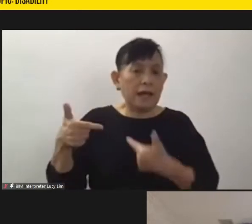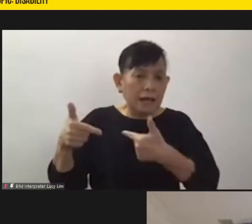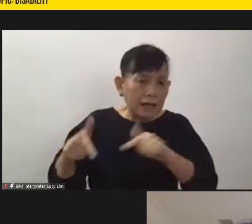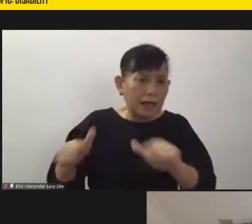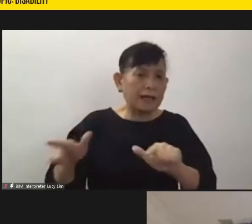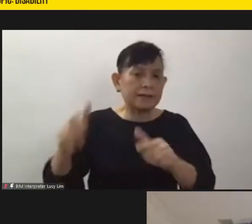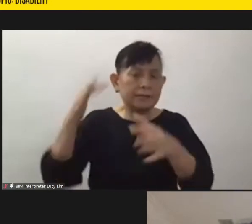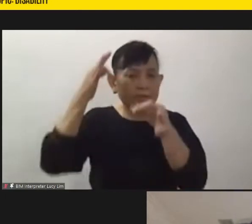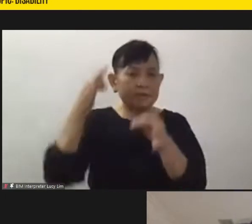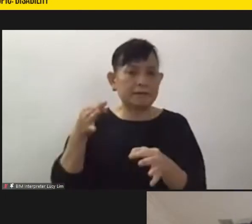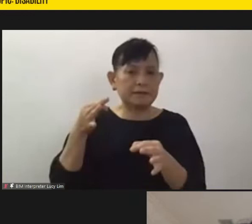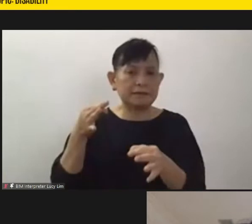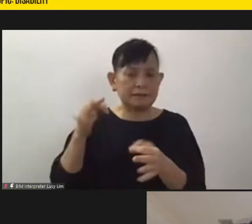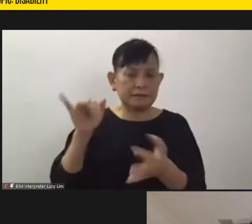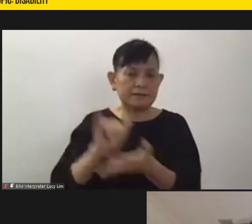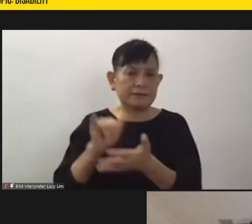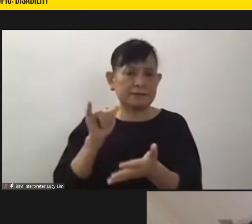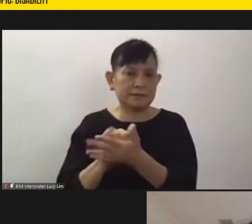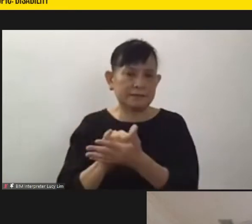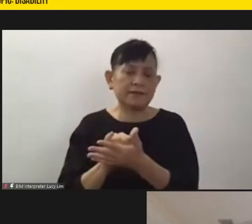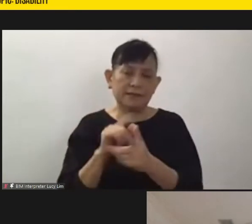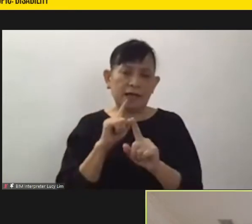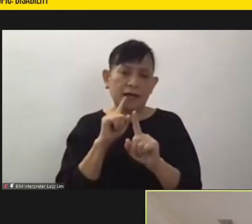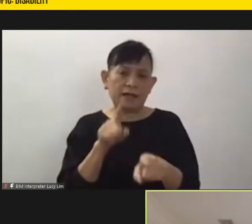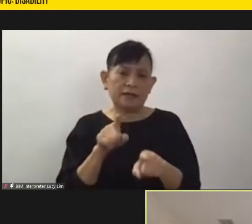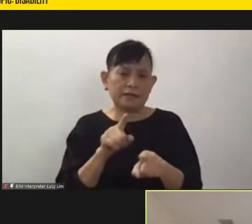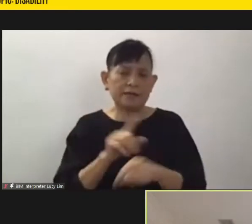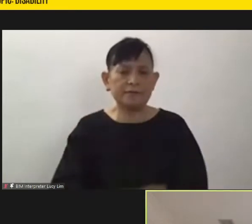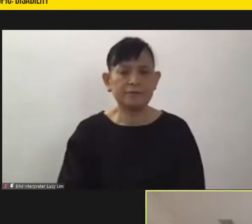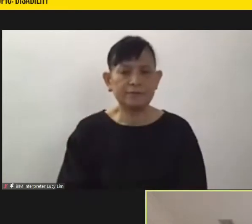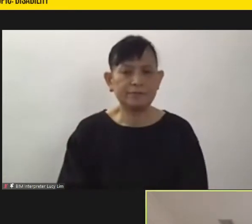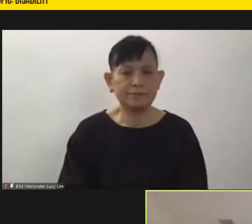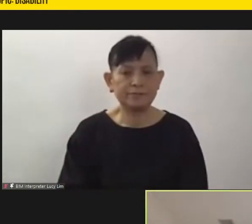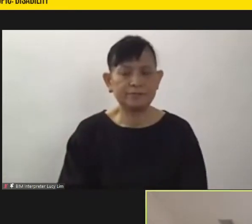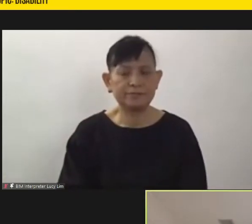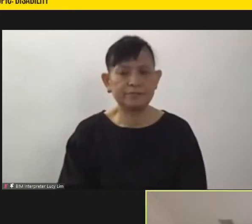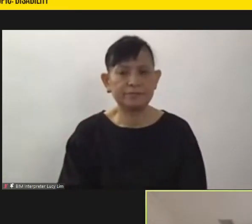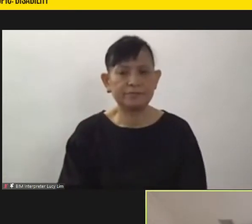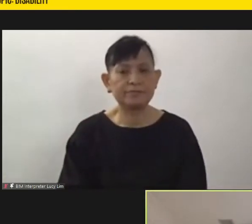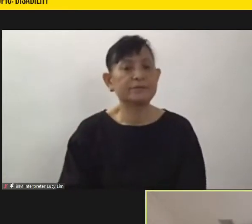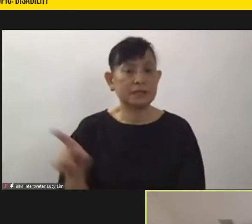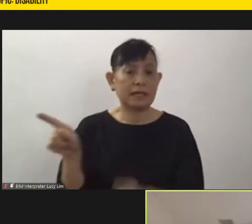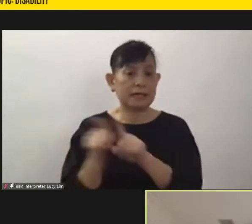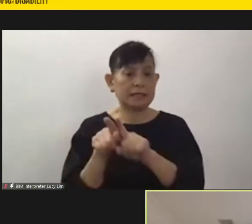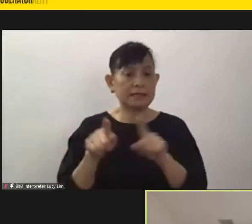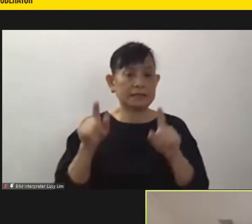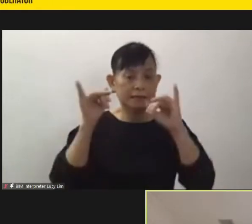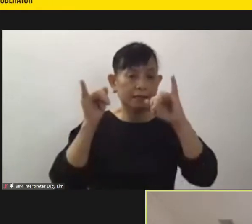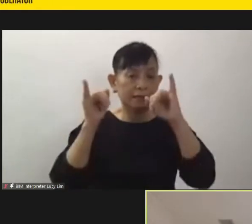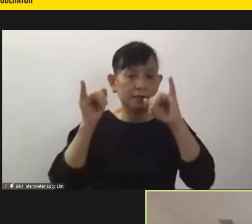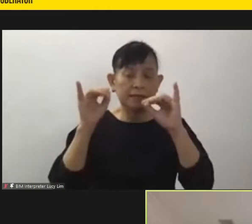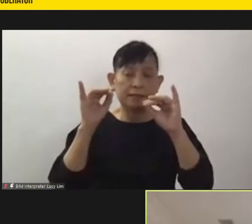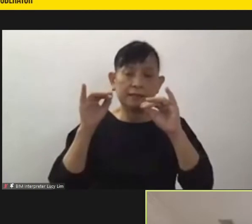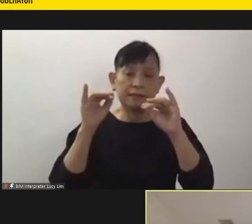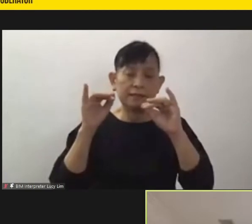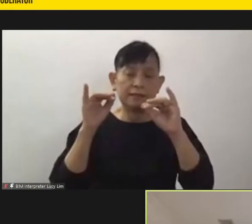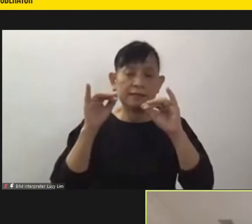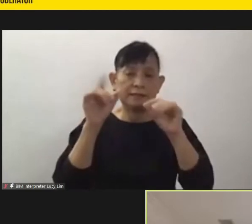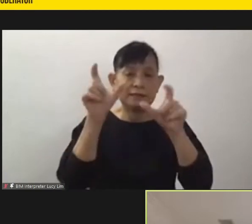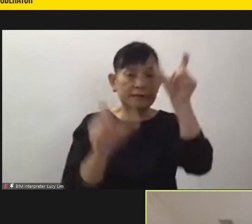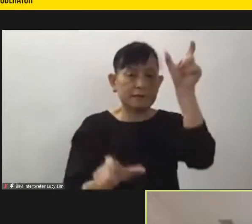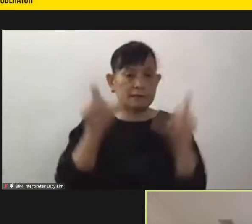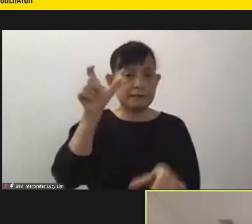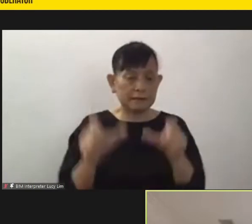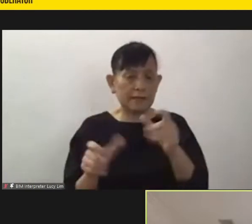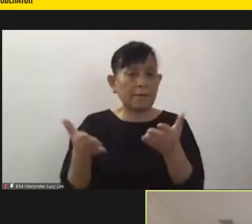That is my answer for that. All right. Thank you, Nasrul. I guess as individual, we must have the initiative to ask persons